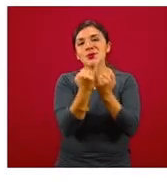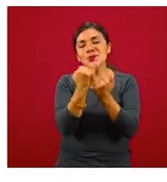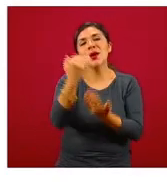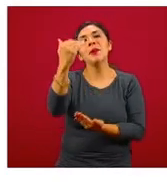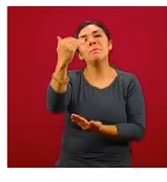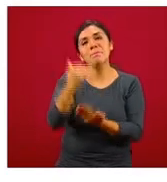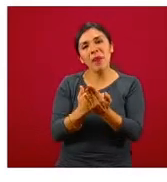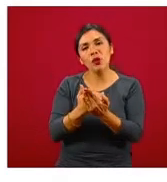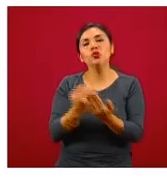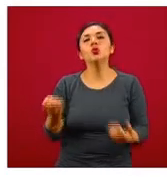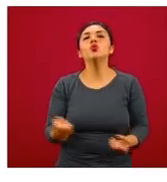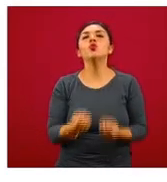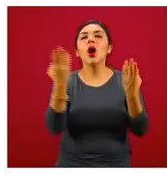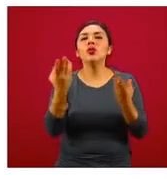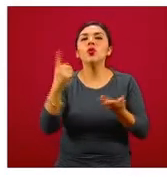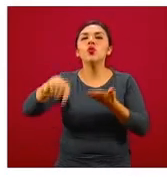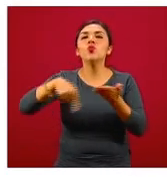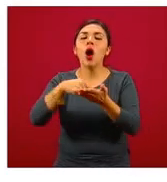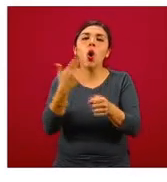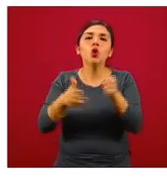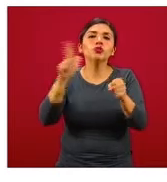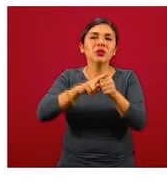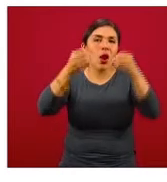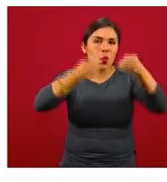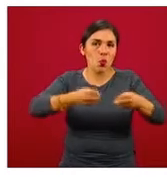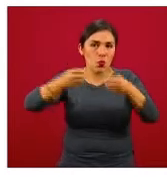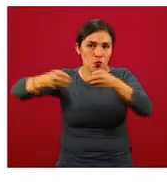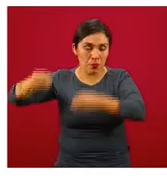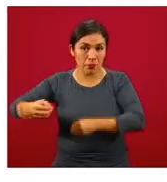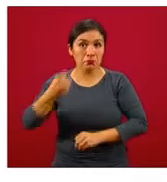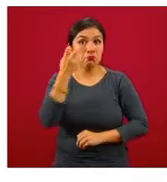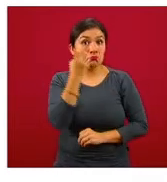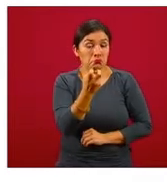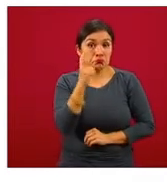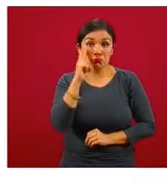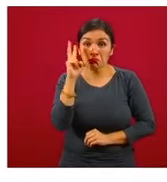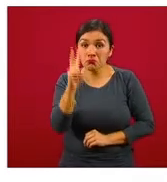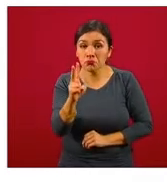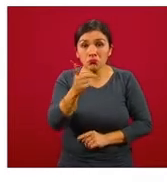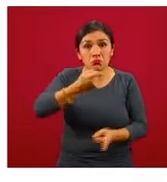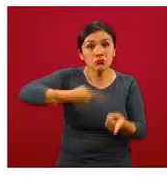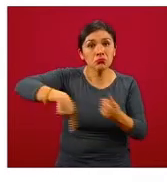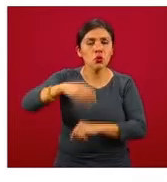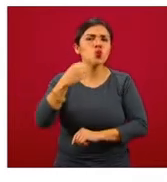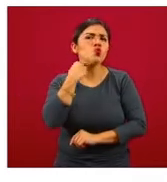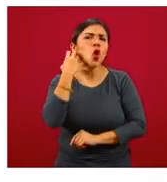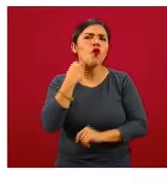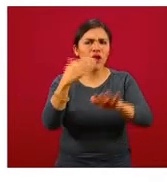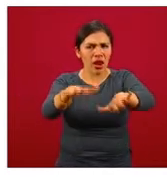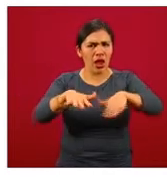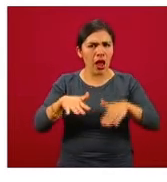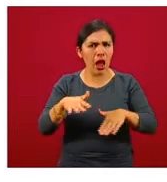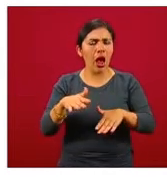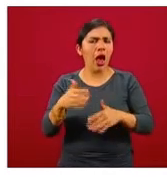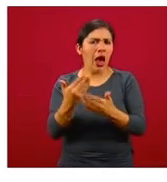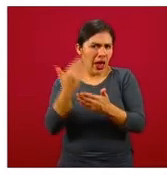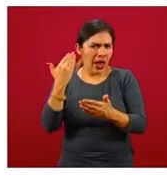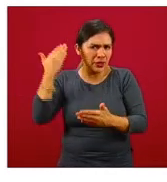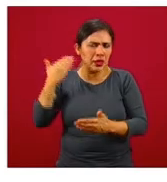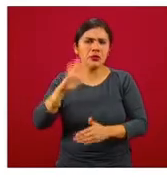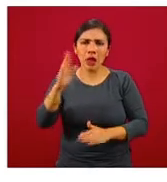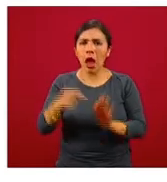And this also aimed to lower the burden on our hospitals. We also, just like at